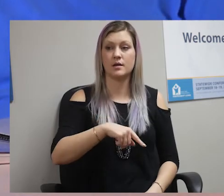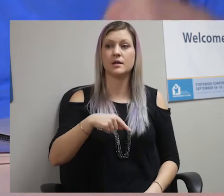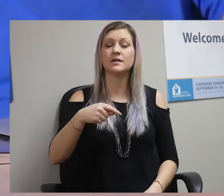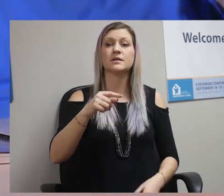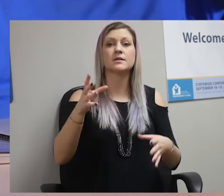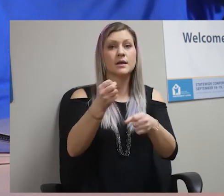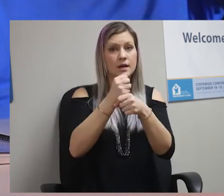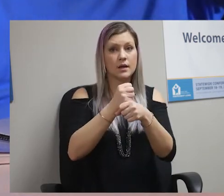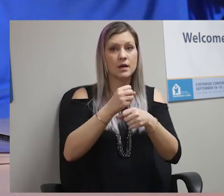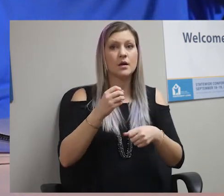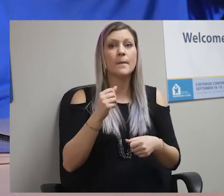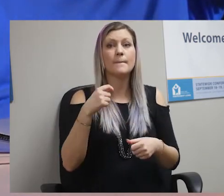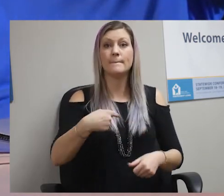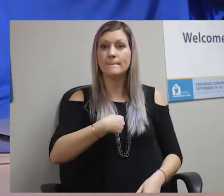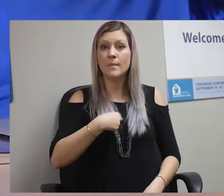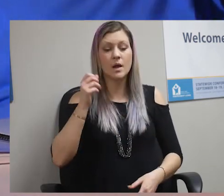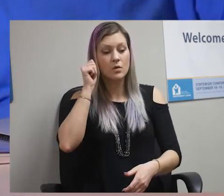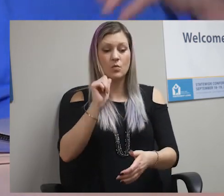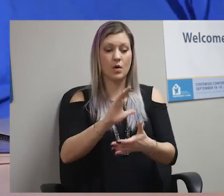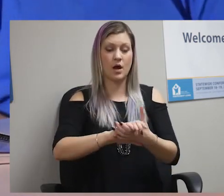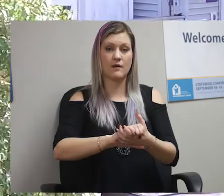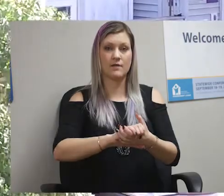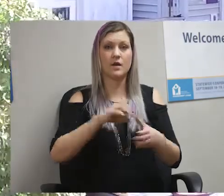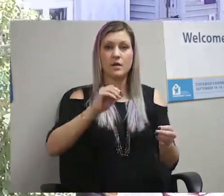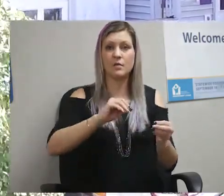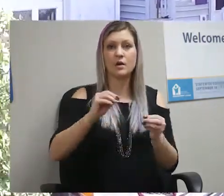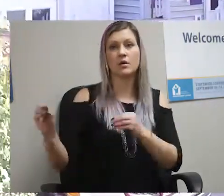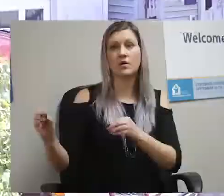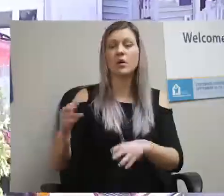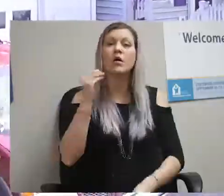I was her legal aid, and that I could take her out anytime I wanted.